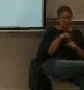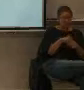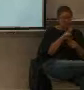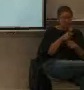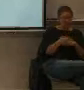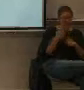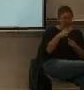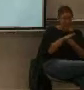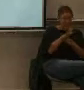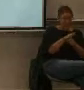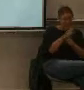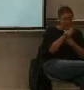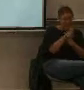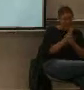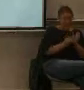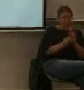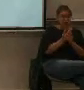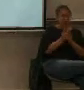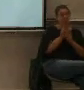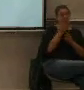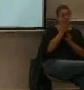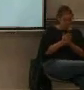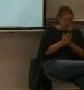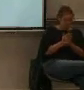high enough rates, growth stops completely.